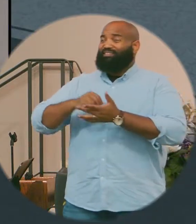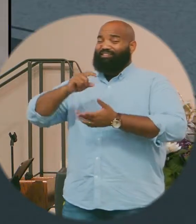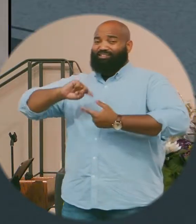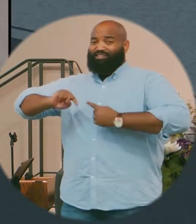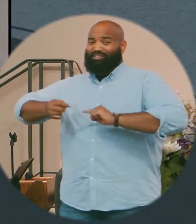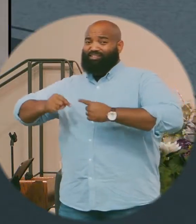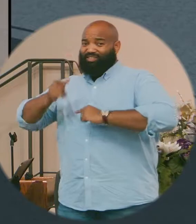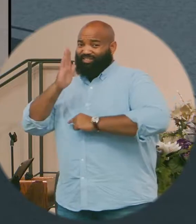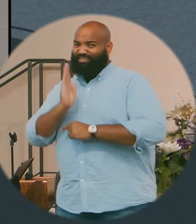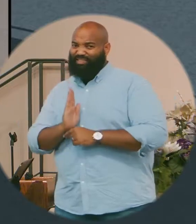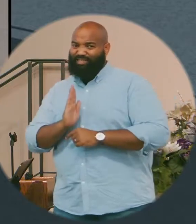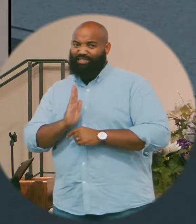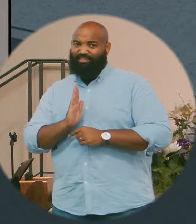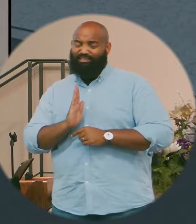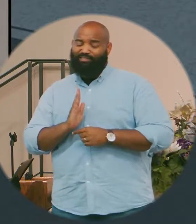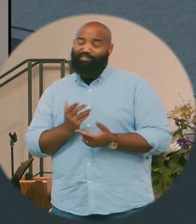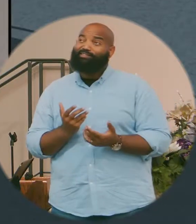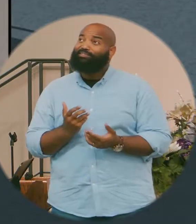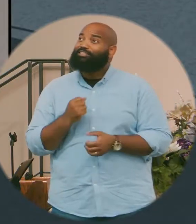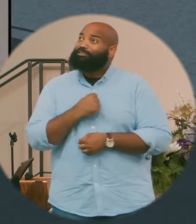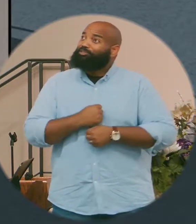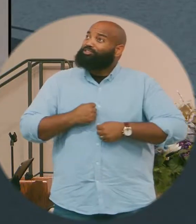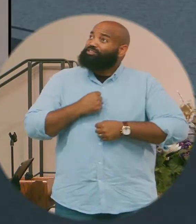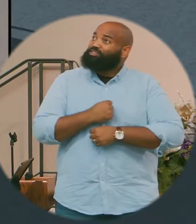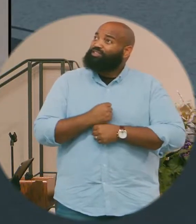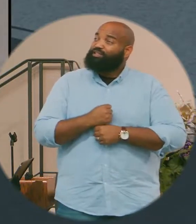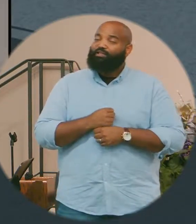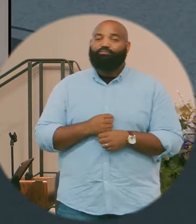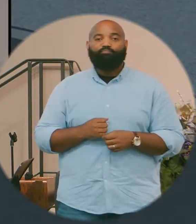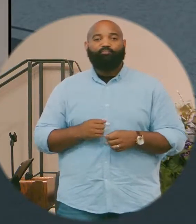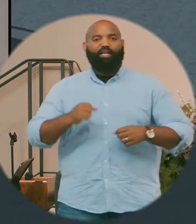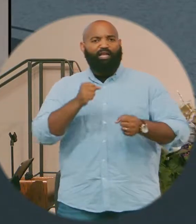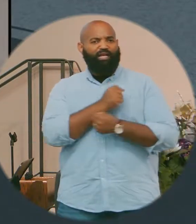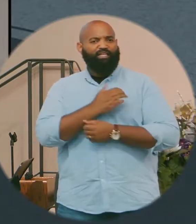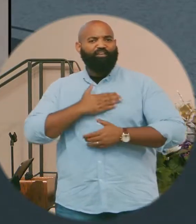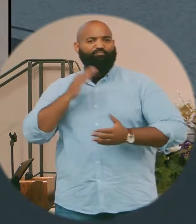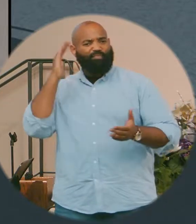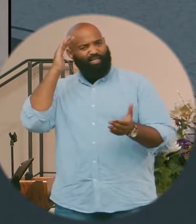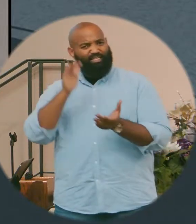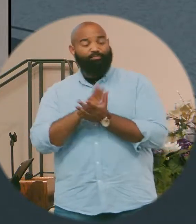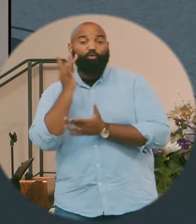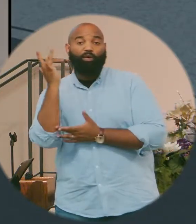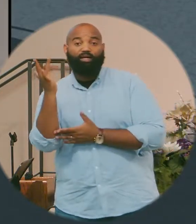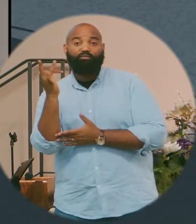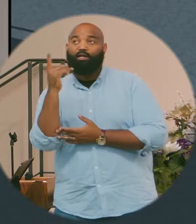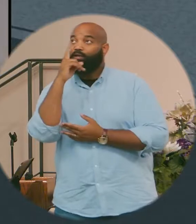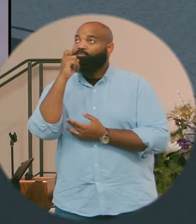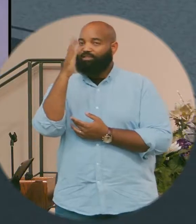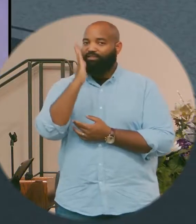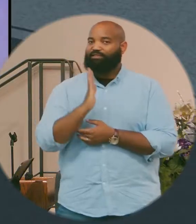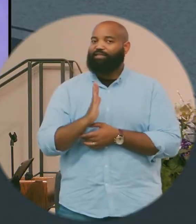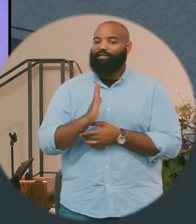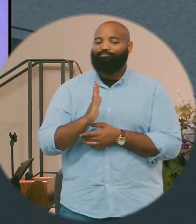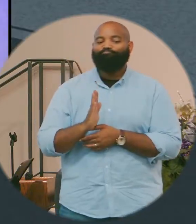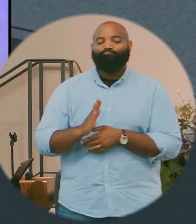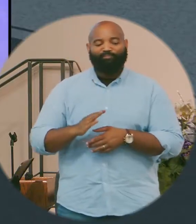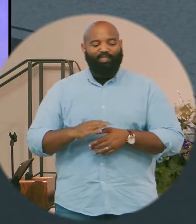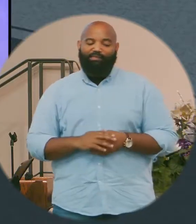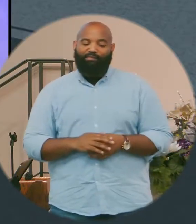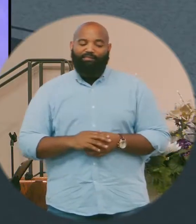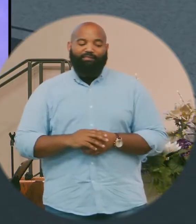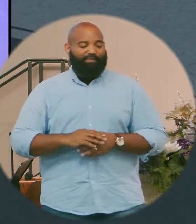good man. I want to get to a point of loving my husband because it will hurt God if I don't do so. David